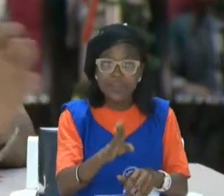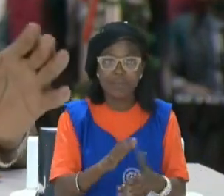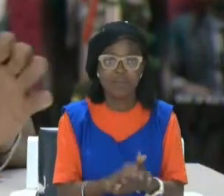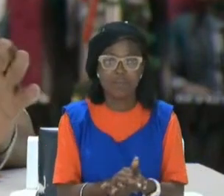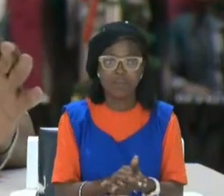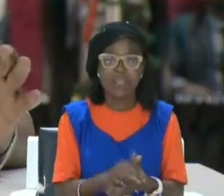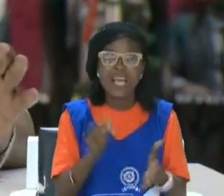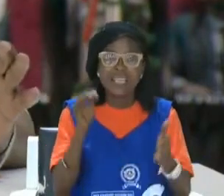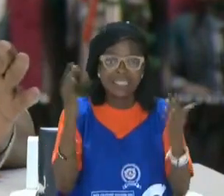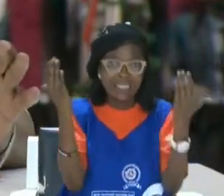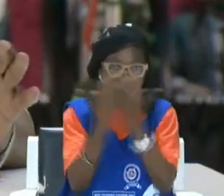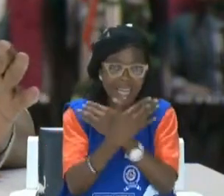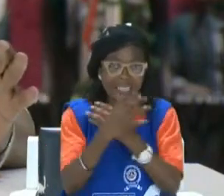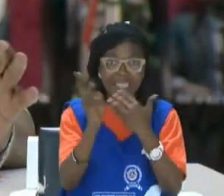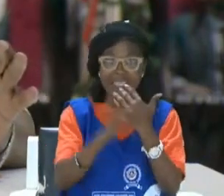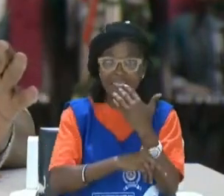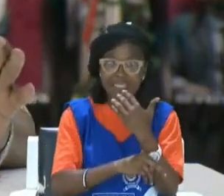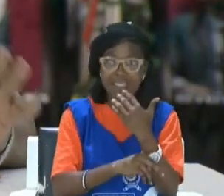darkness,